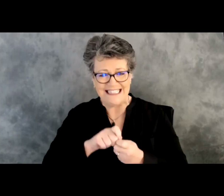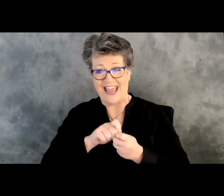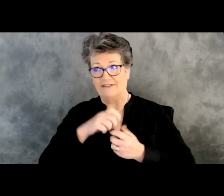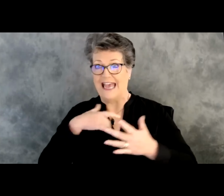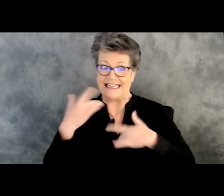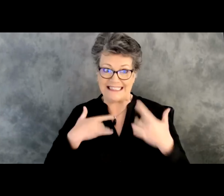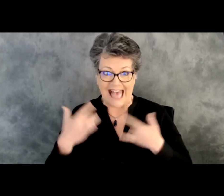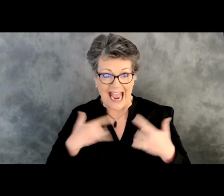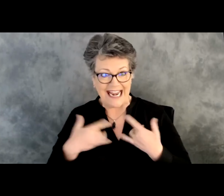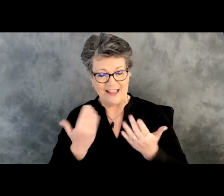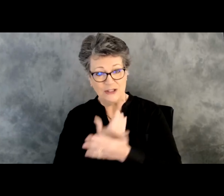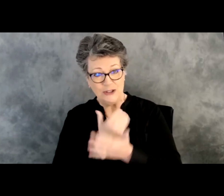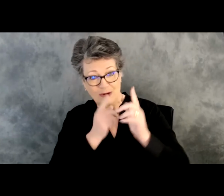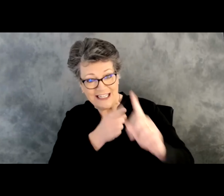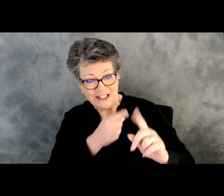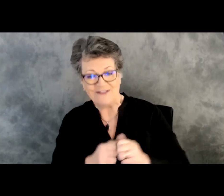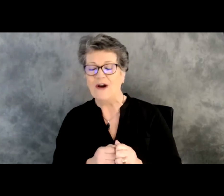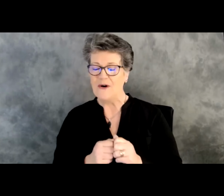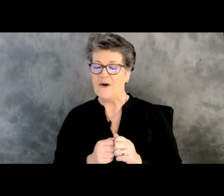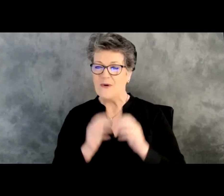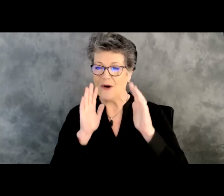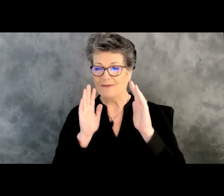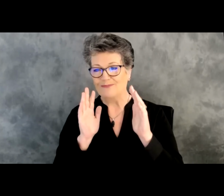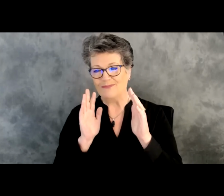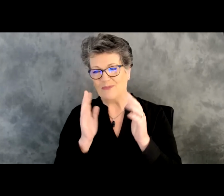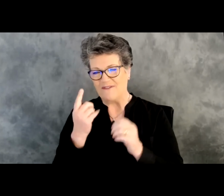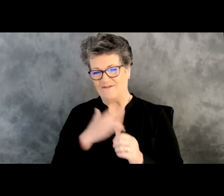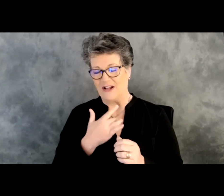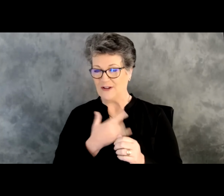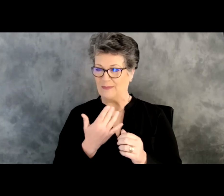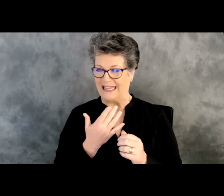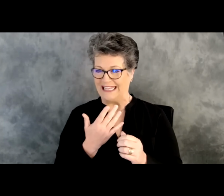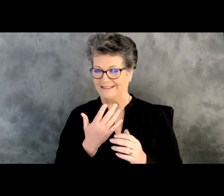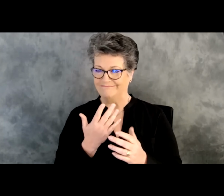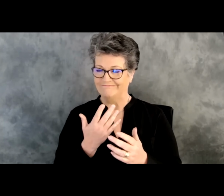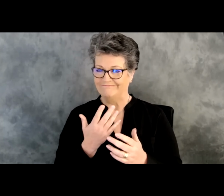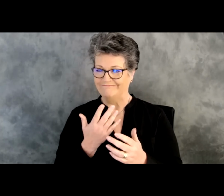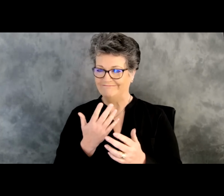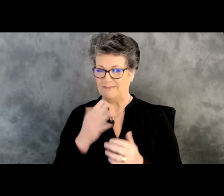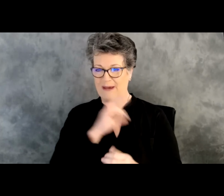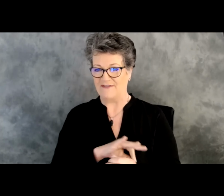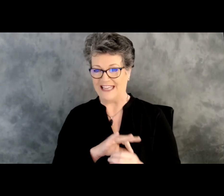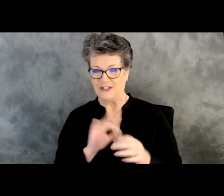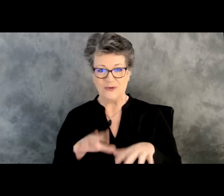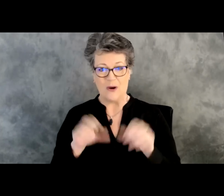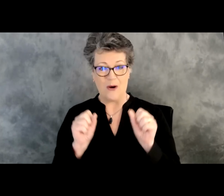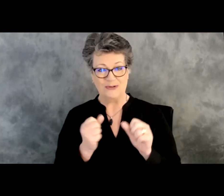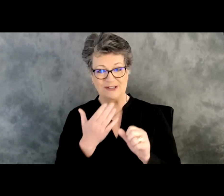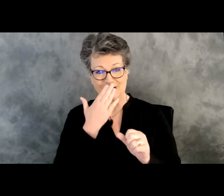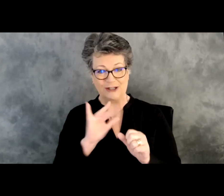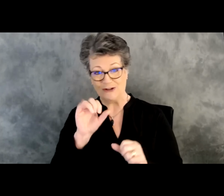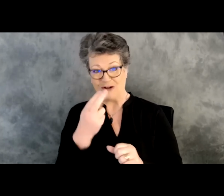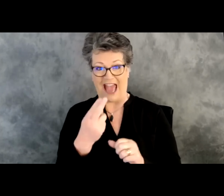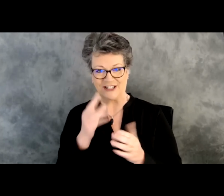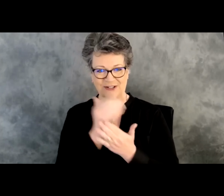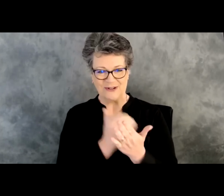exciting this initiative is, we thought it might be helpful to host a quick crash course. So we're taking a bit of a step back, actually,